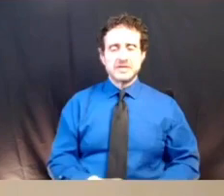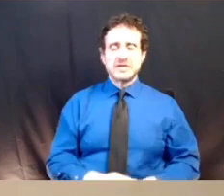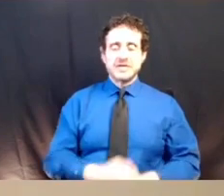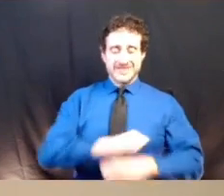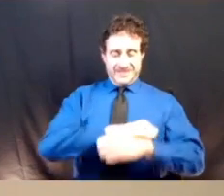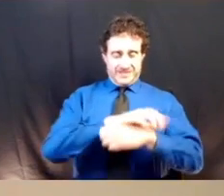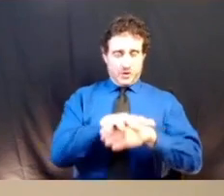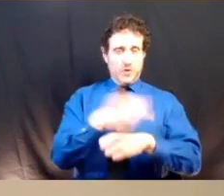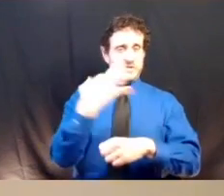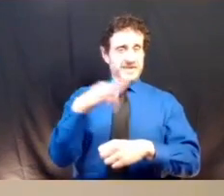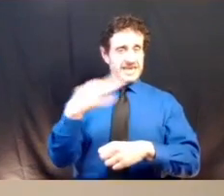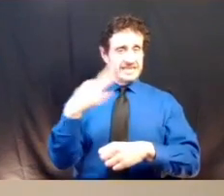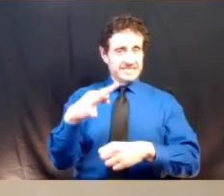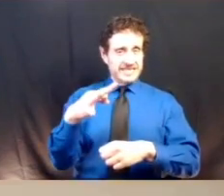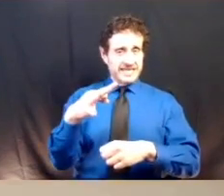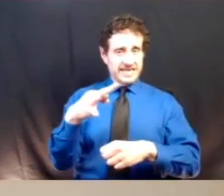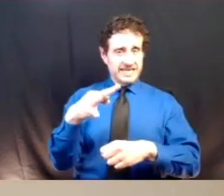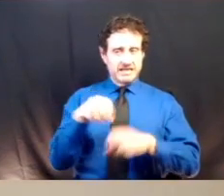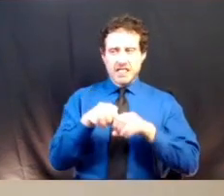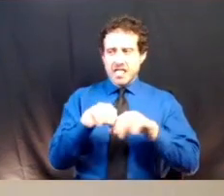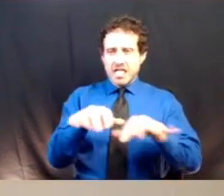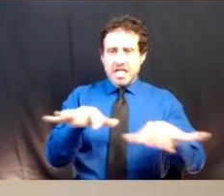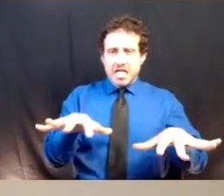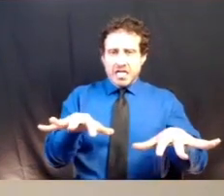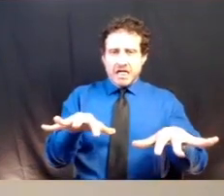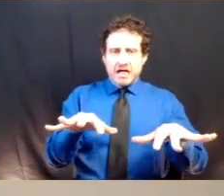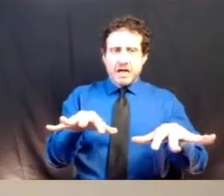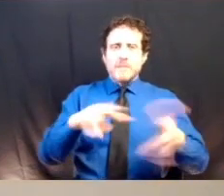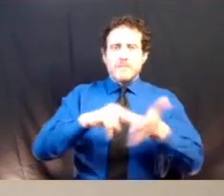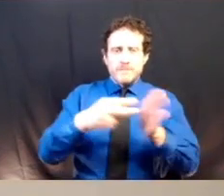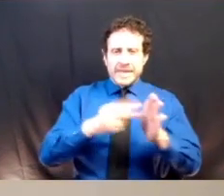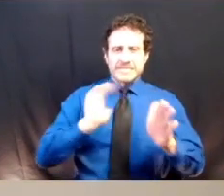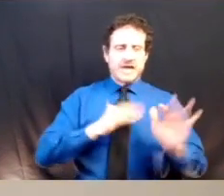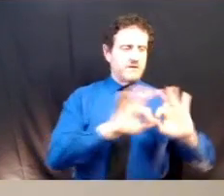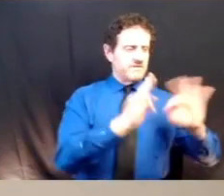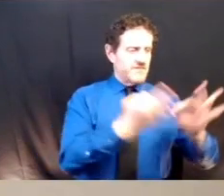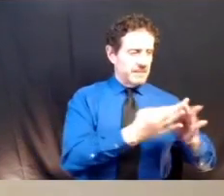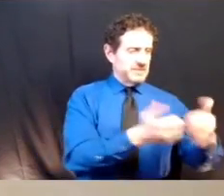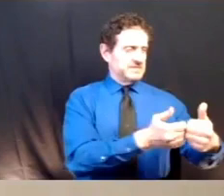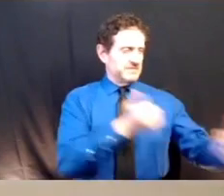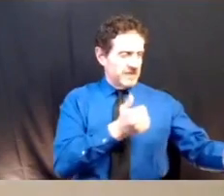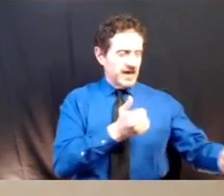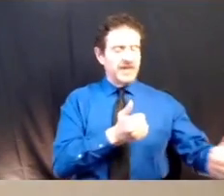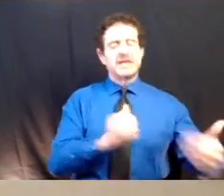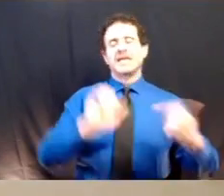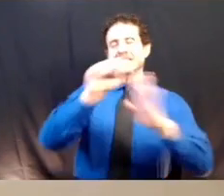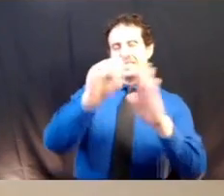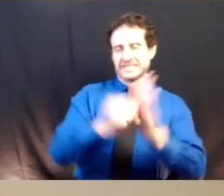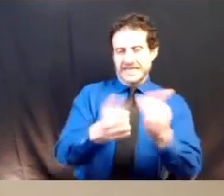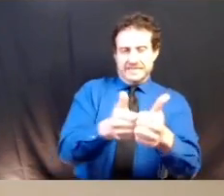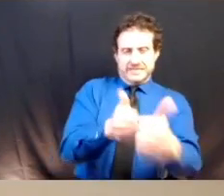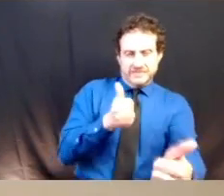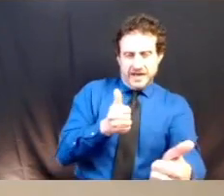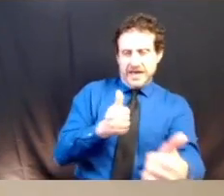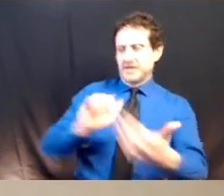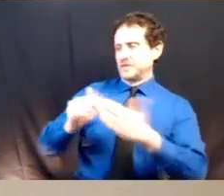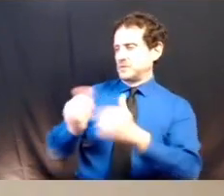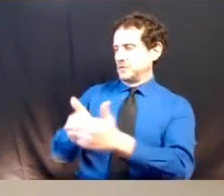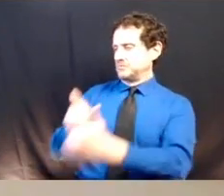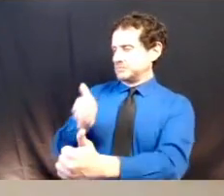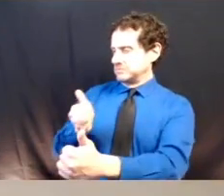in dividing our families, our communities, or our state. Let's keep working together to end this